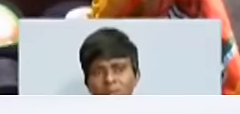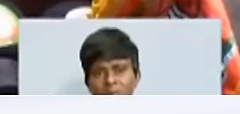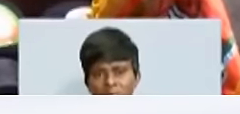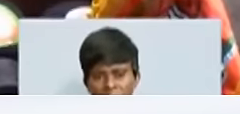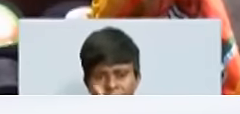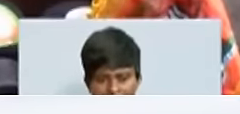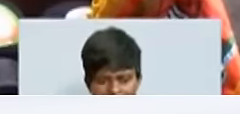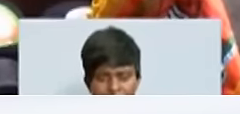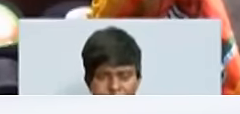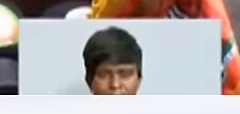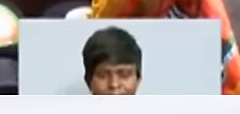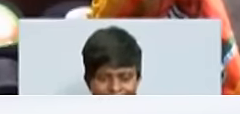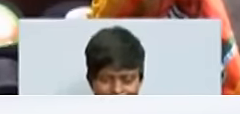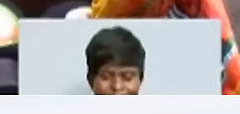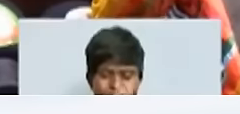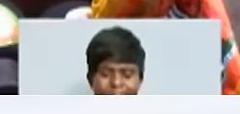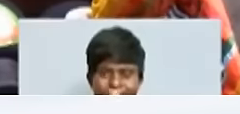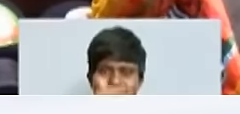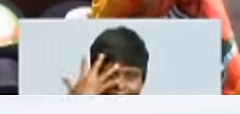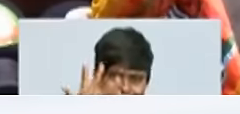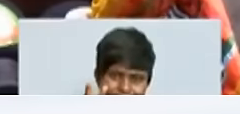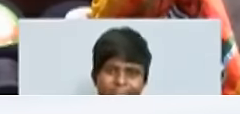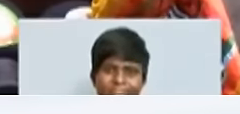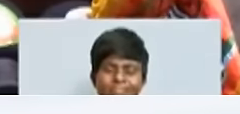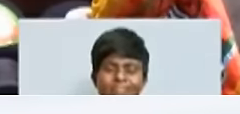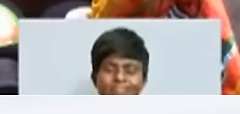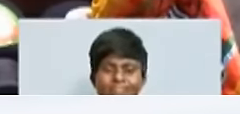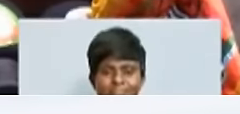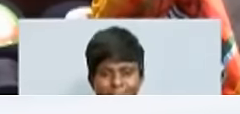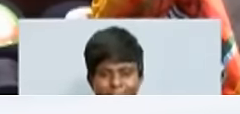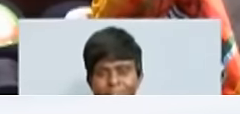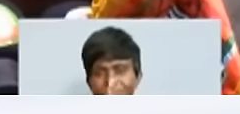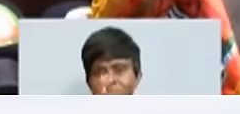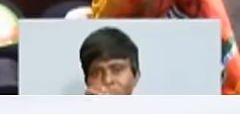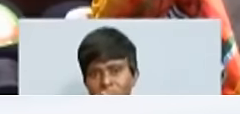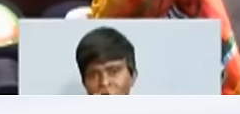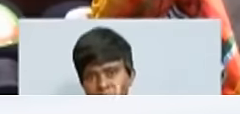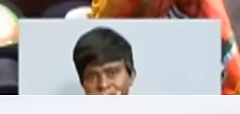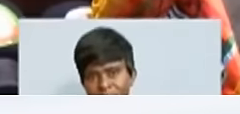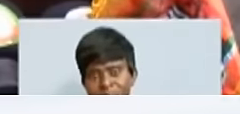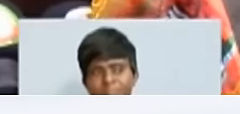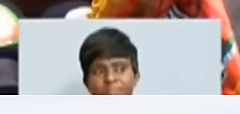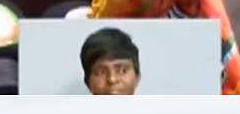you have the evidence, you arrest, then bond.